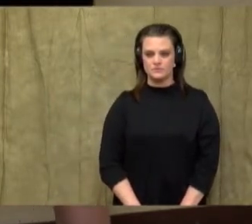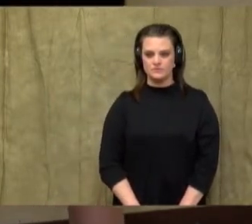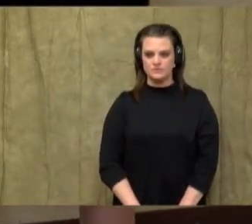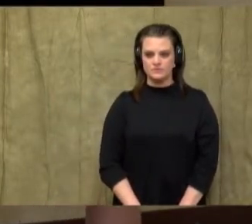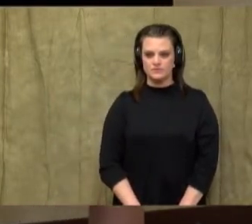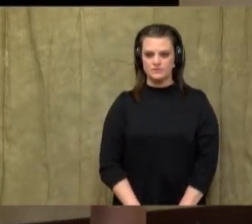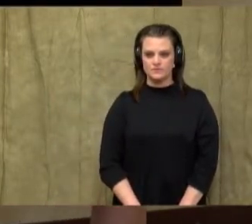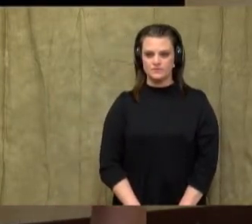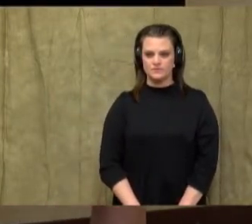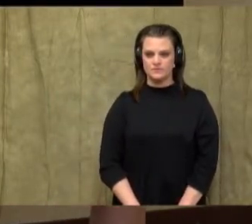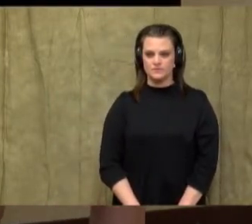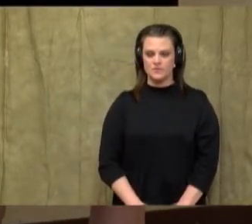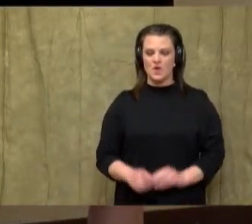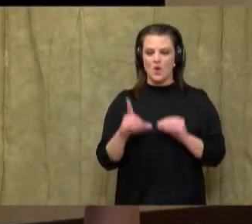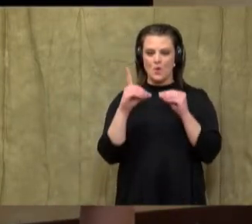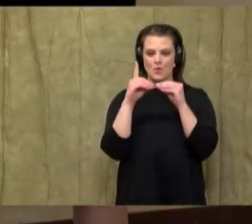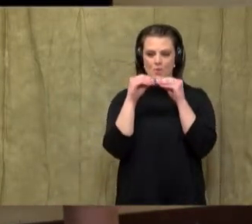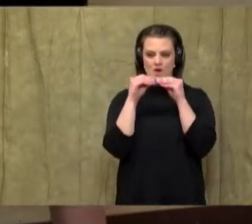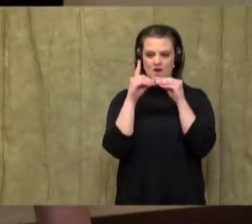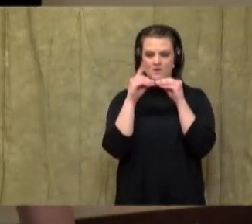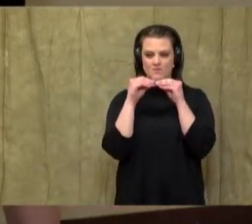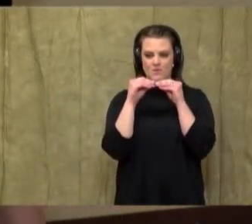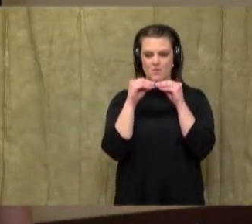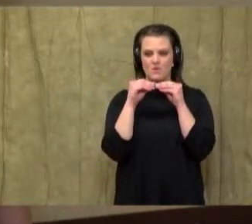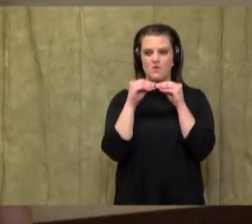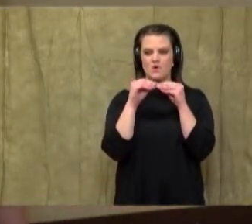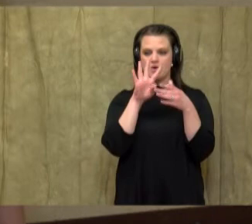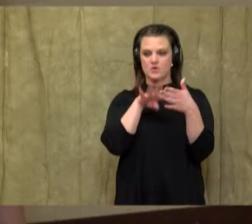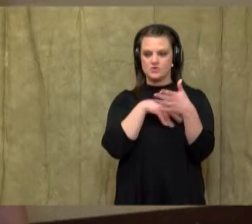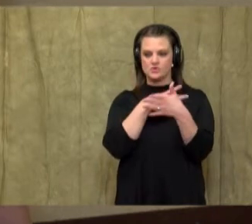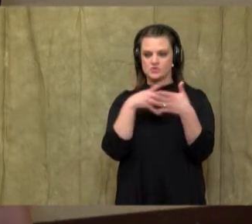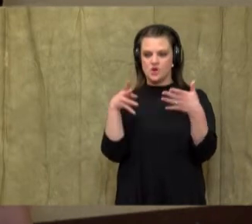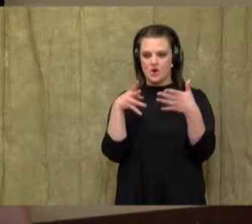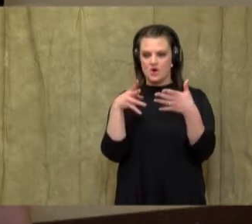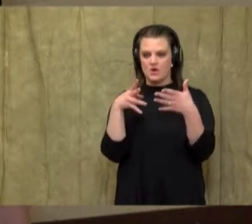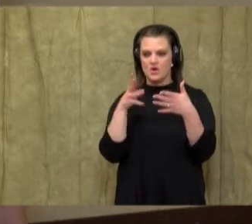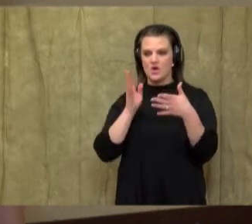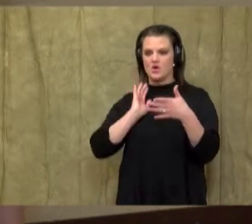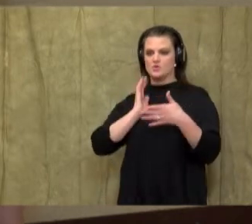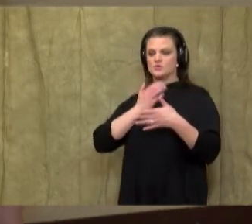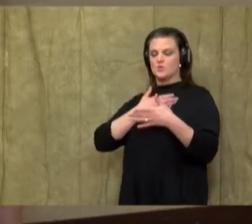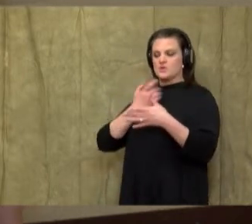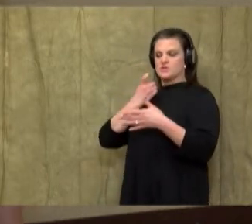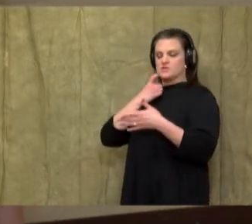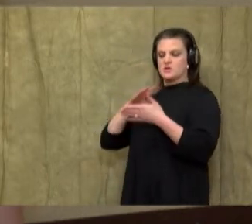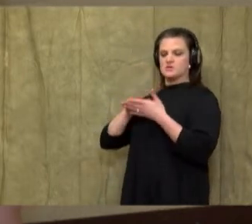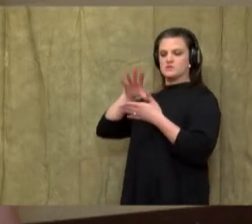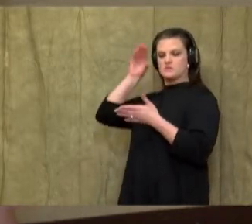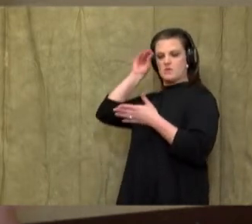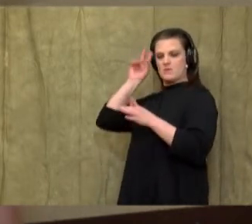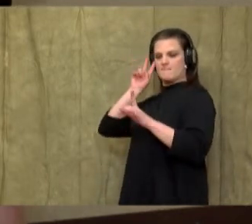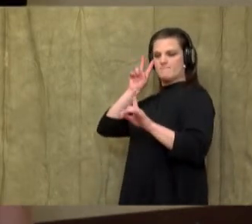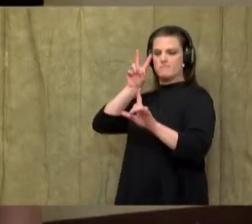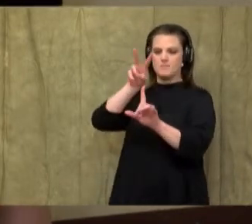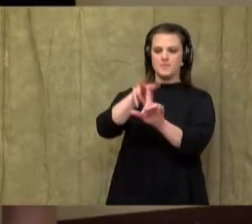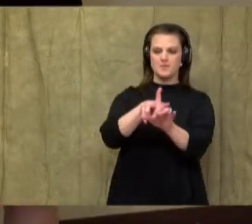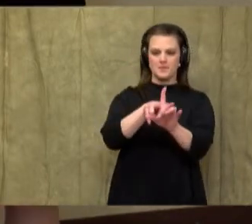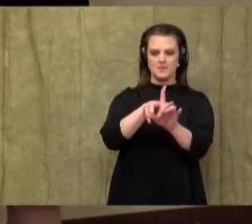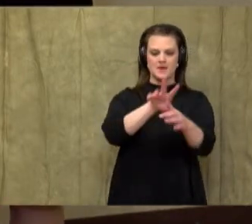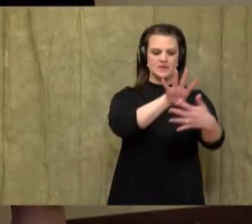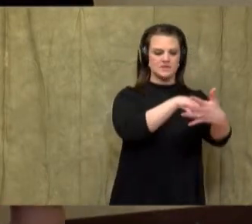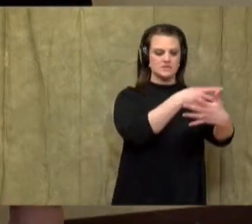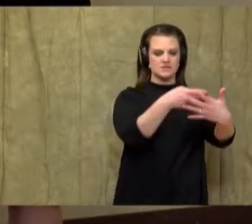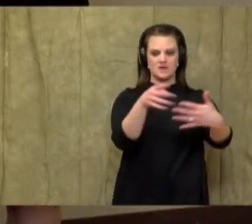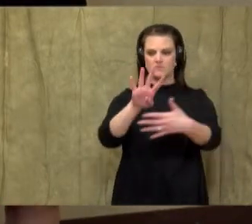All right, let's take a look at one last chart. We're going to apply what we've just learned by looking at 2 different